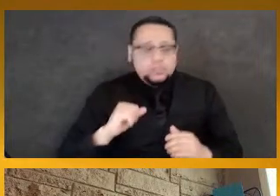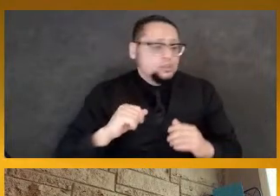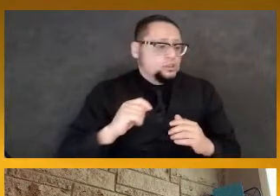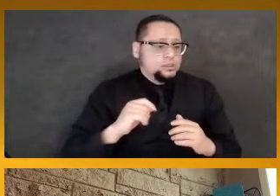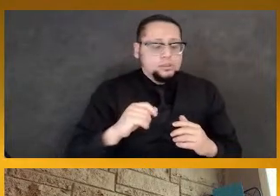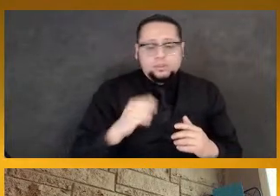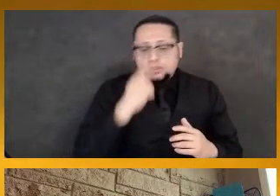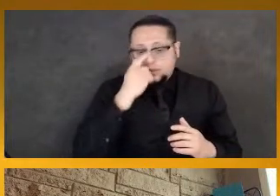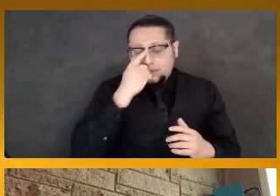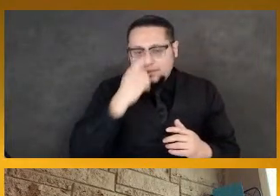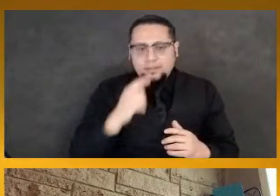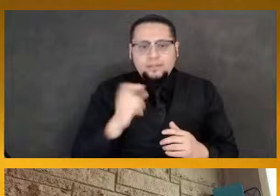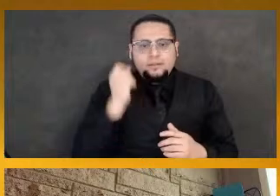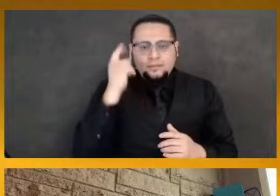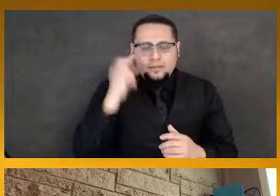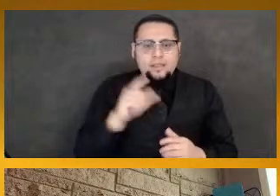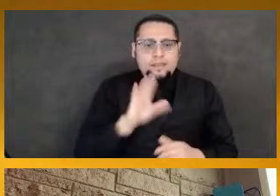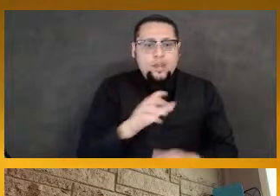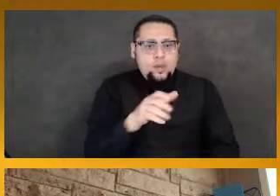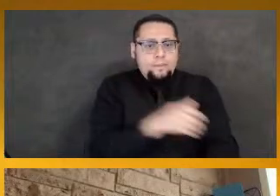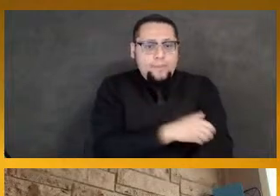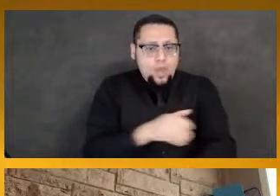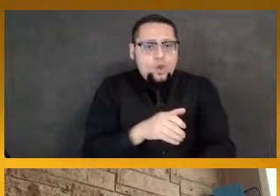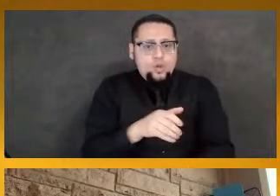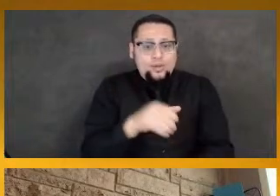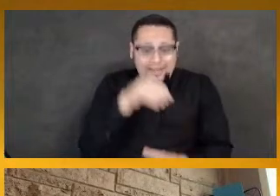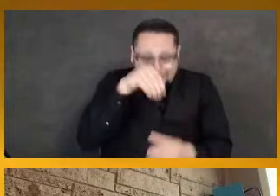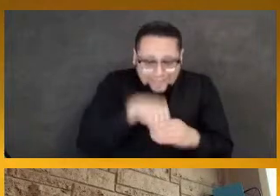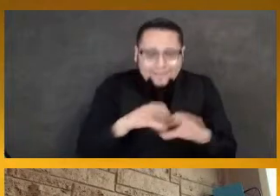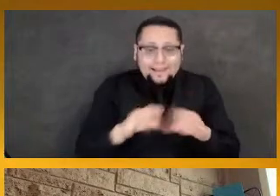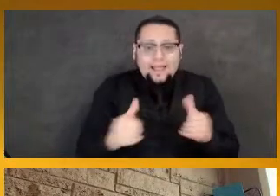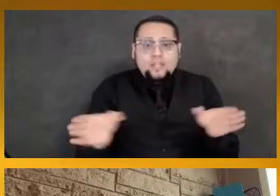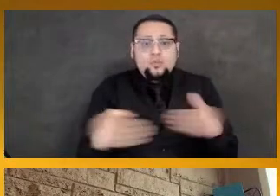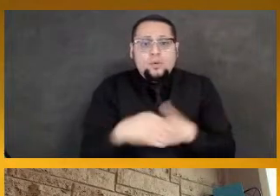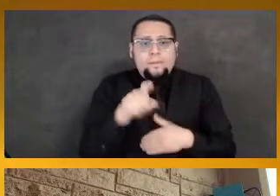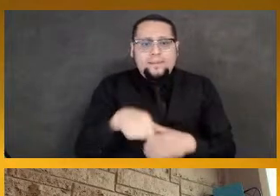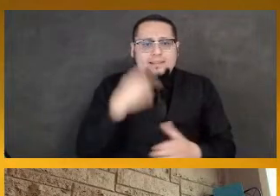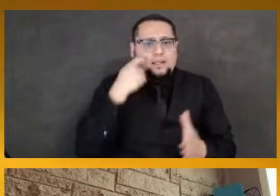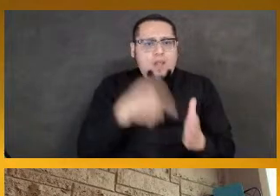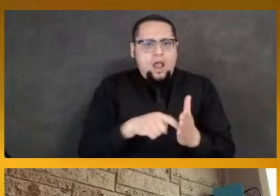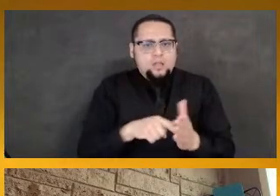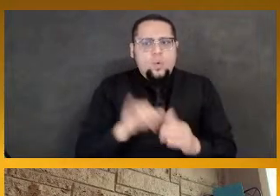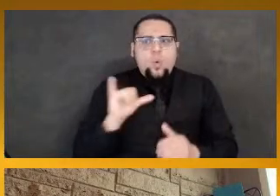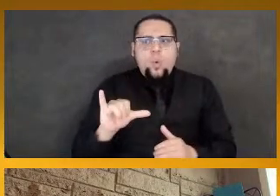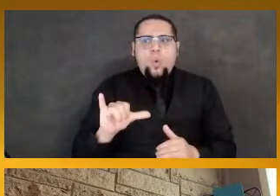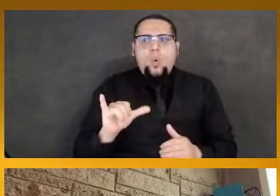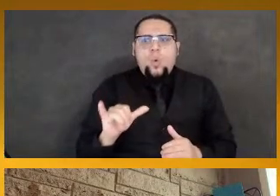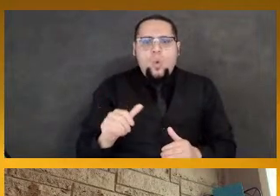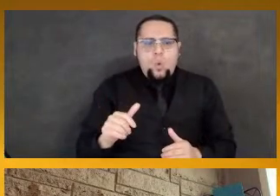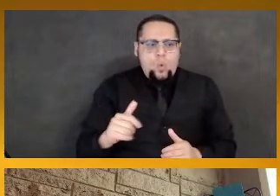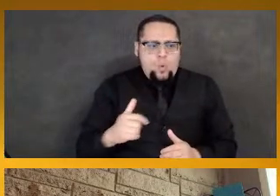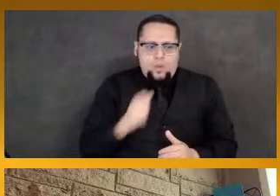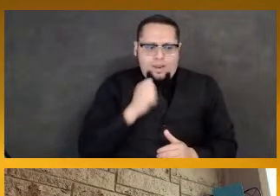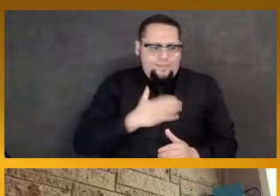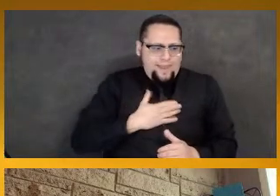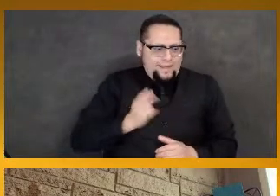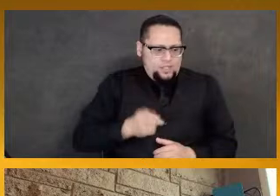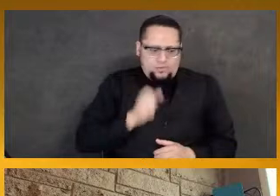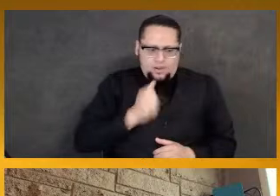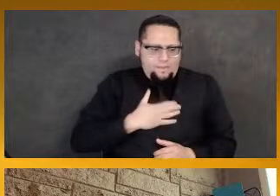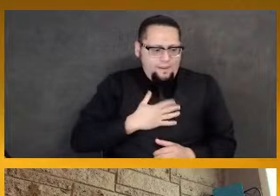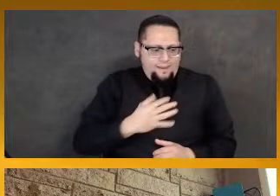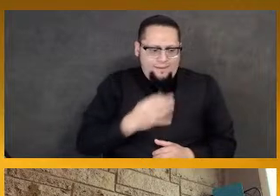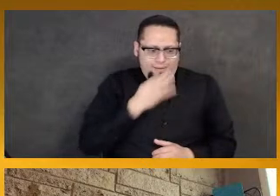dynamics in a classroom, to be acknowledged and upfront with that with students. and also recognize